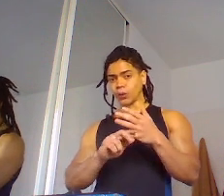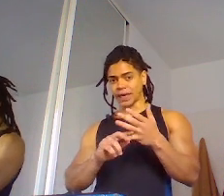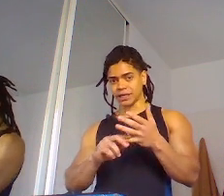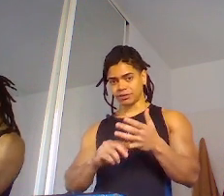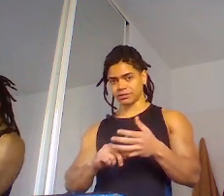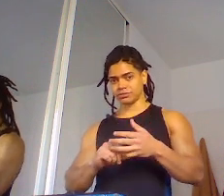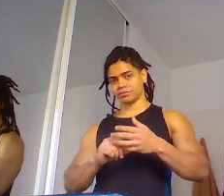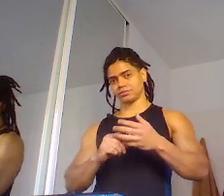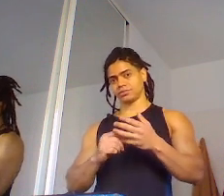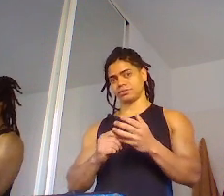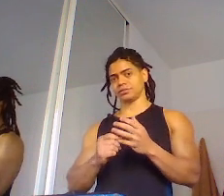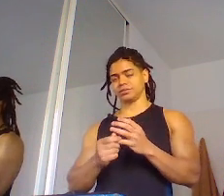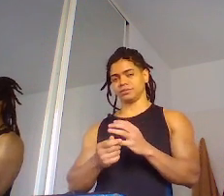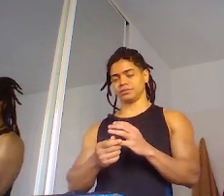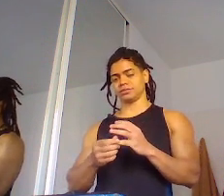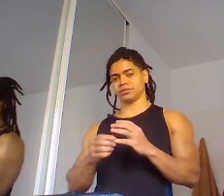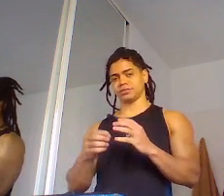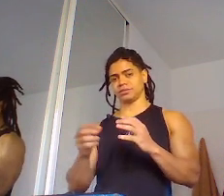Trade